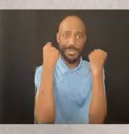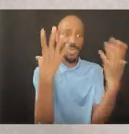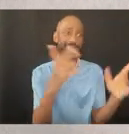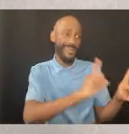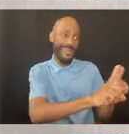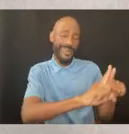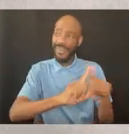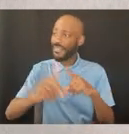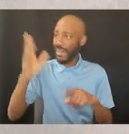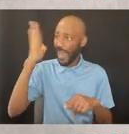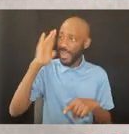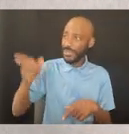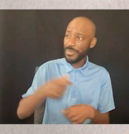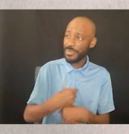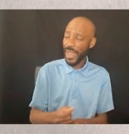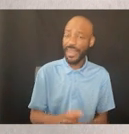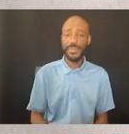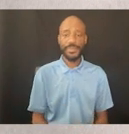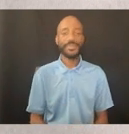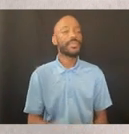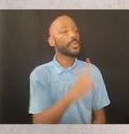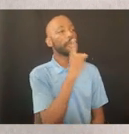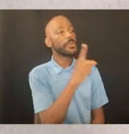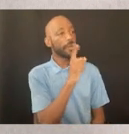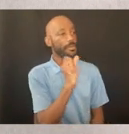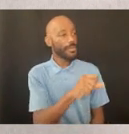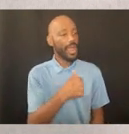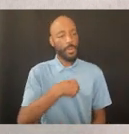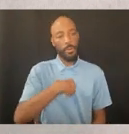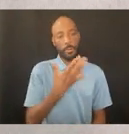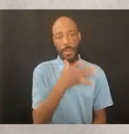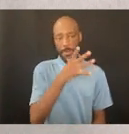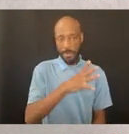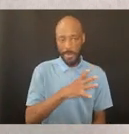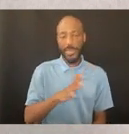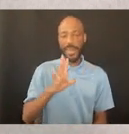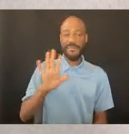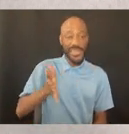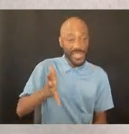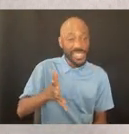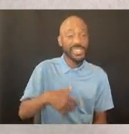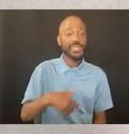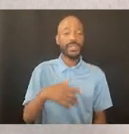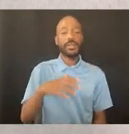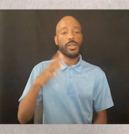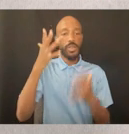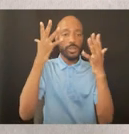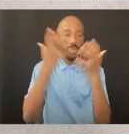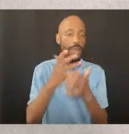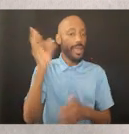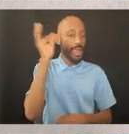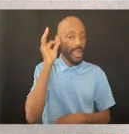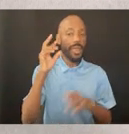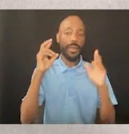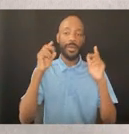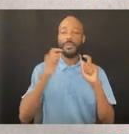them? Sure, I'd be happy to. I am a white woman in her 50s with dark hair in braids, wearing glasses